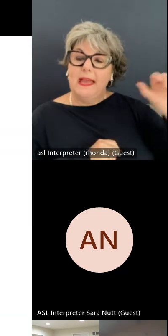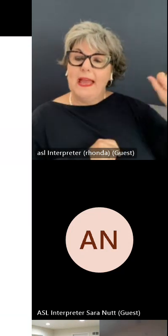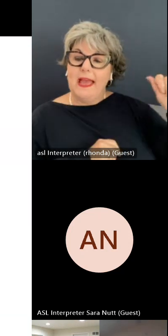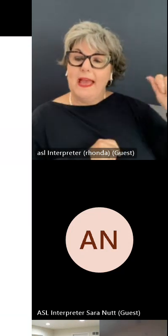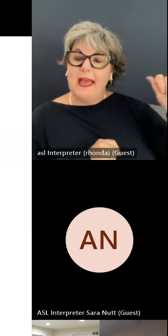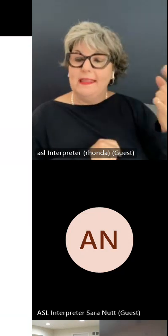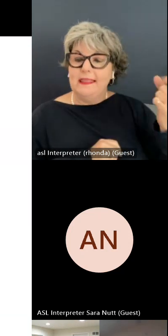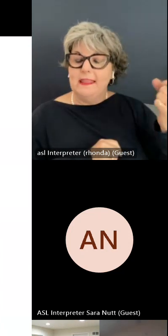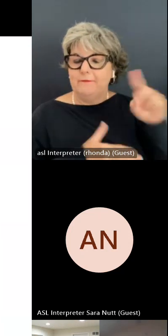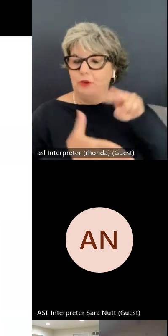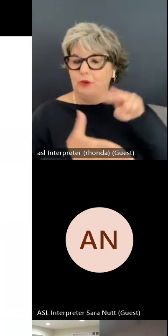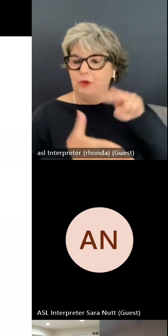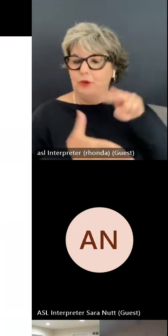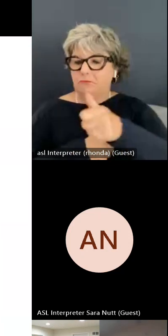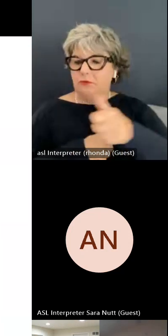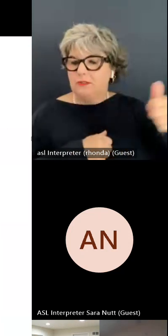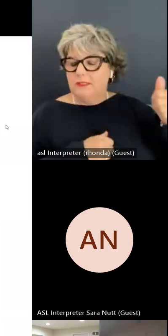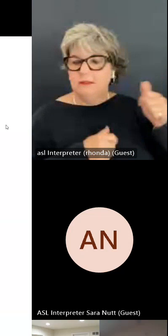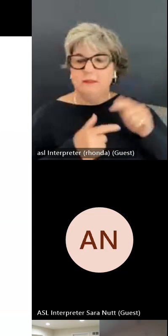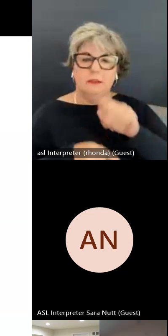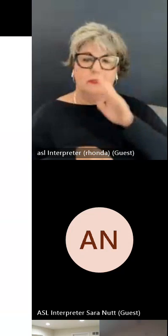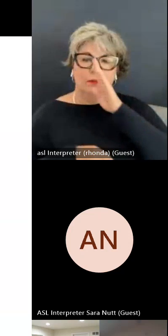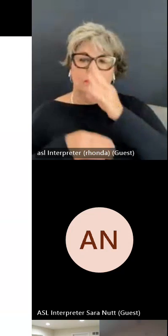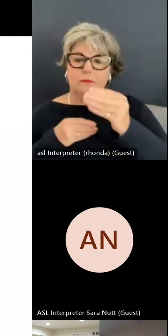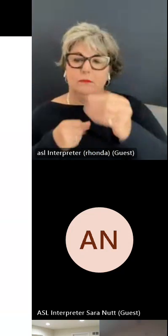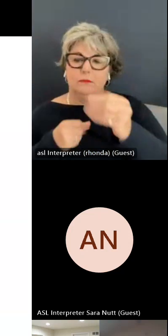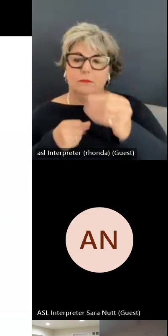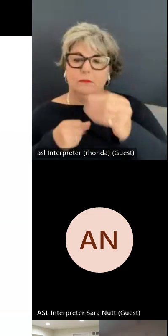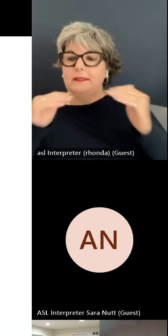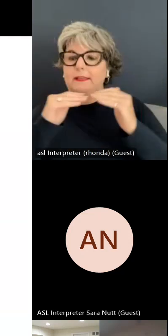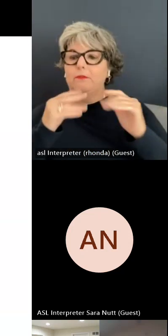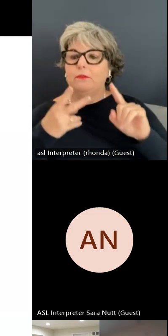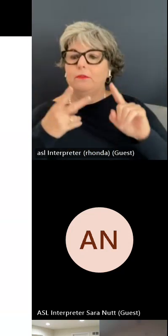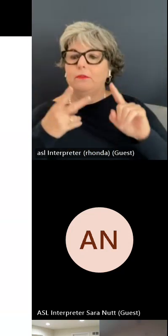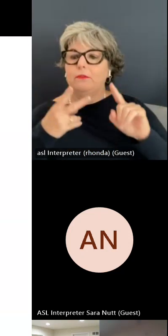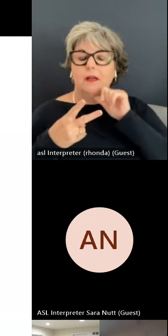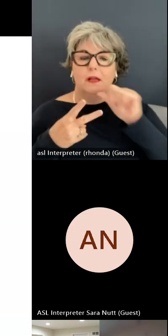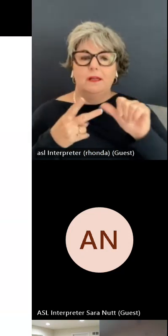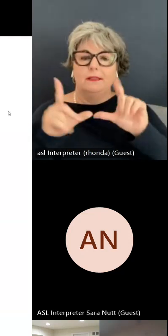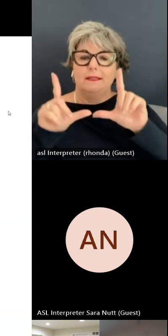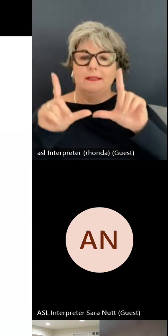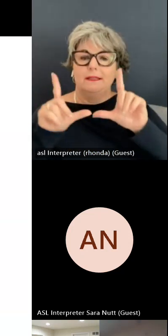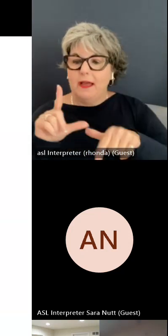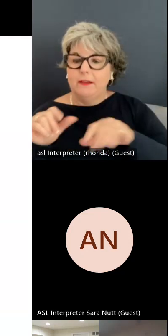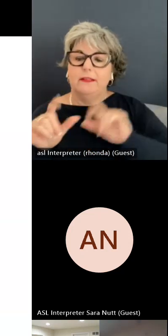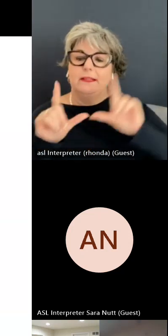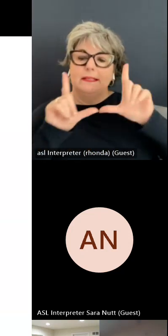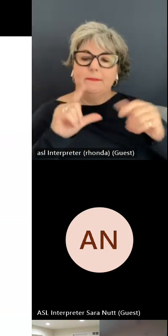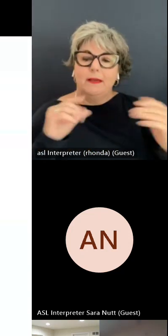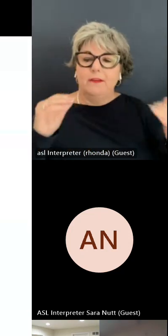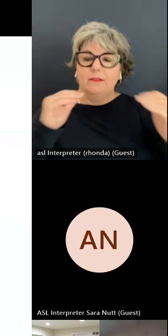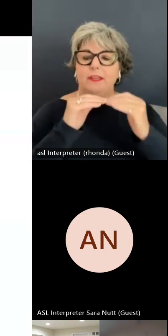So again, it's direct and reimbursables equals this, and unexpired and expired accounts equals this.